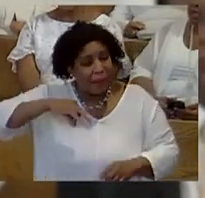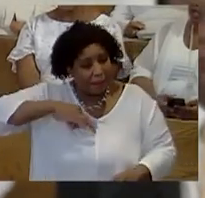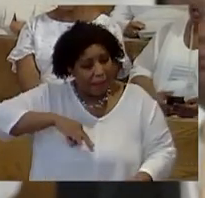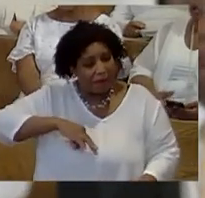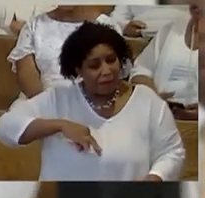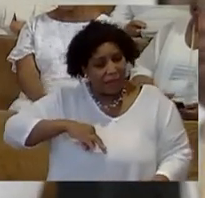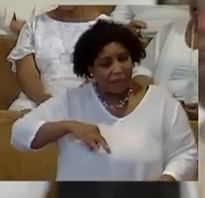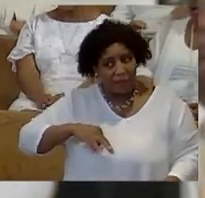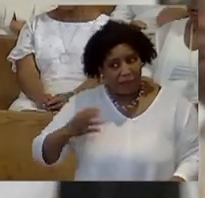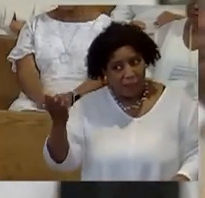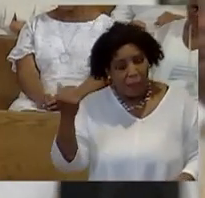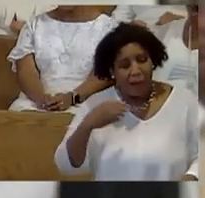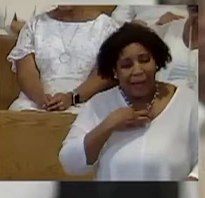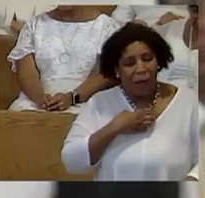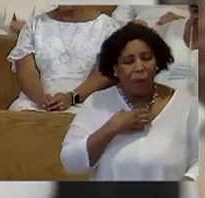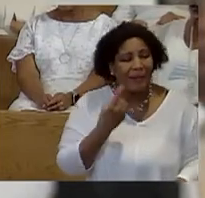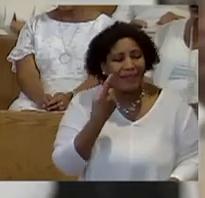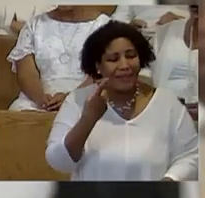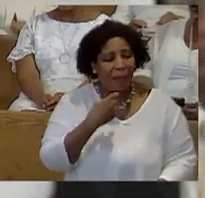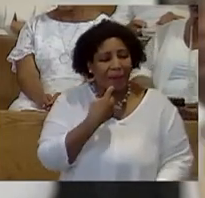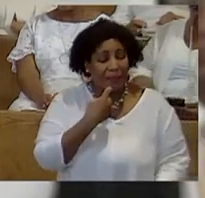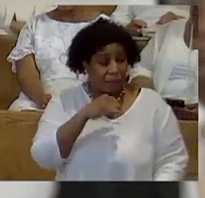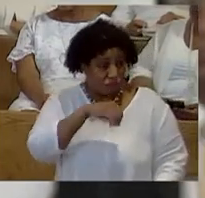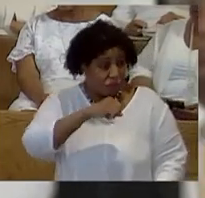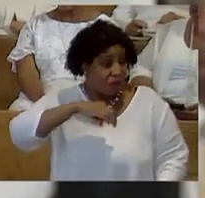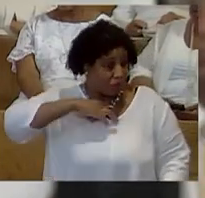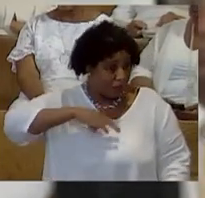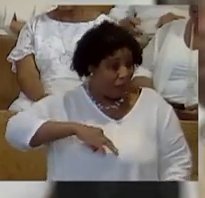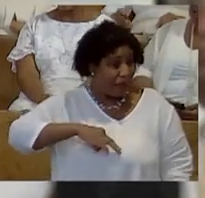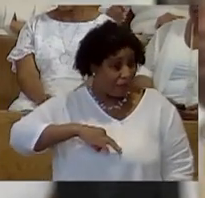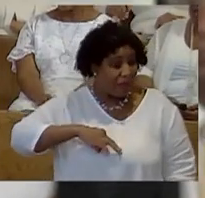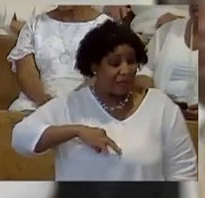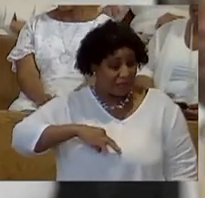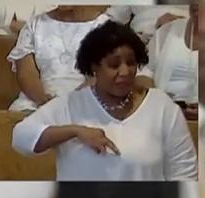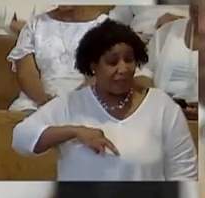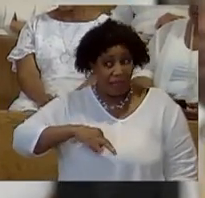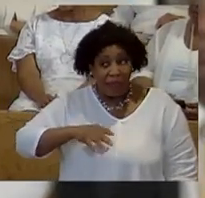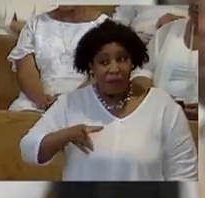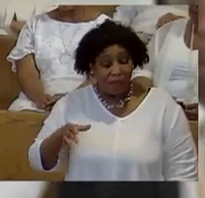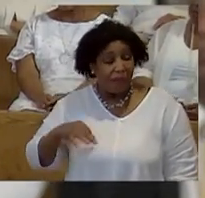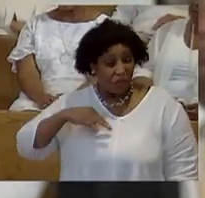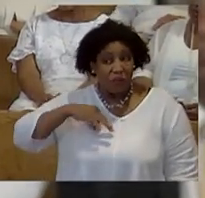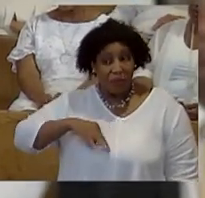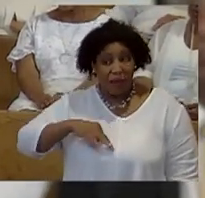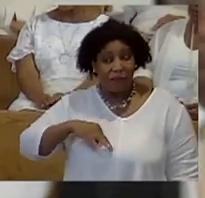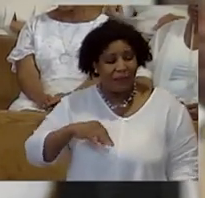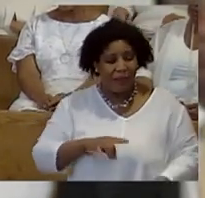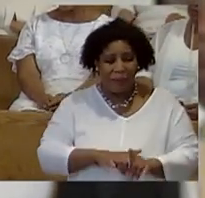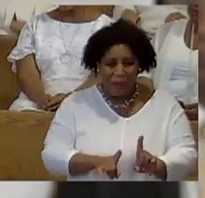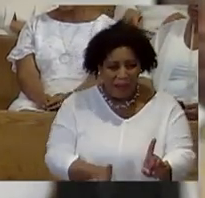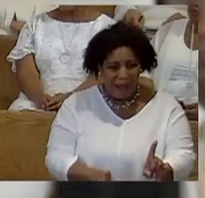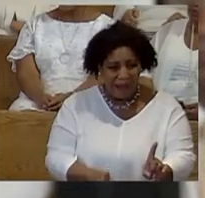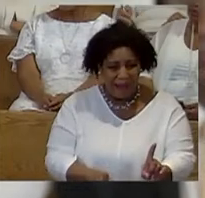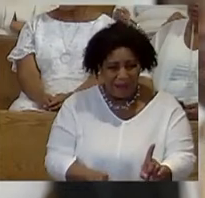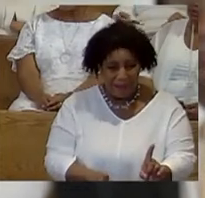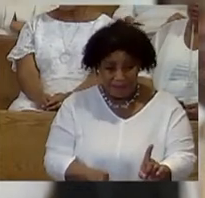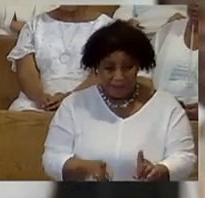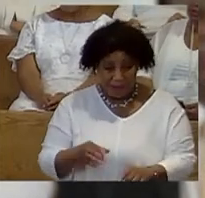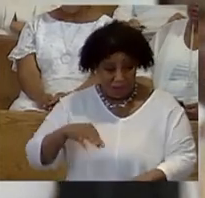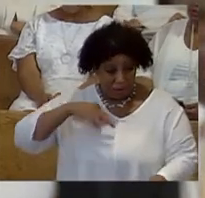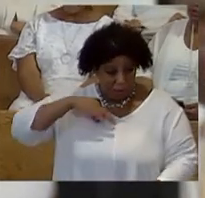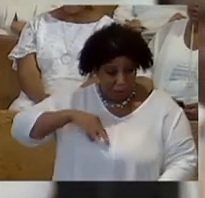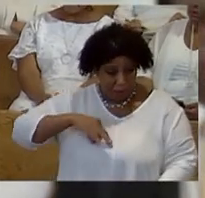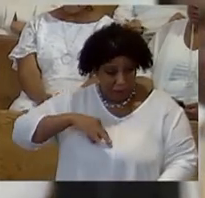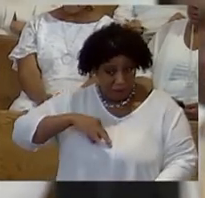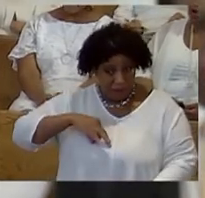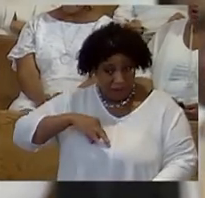benefits. I wish I had somebody say, there's benefits. There's benefits. But you can't put your benefits in